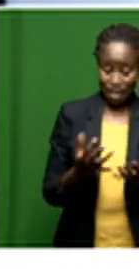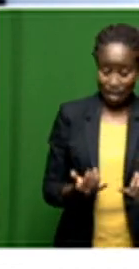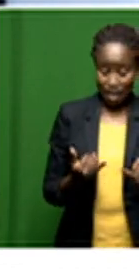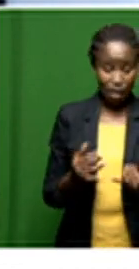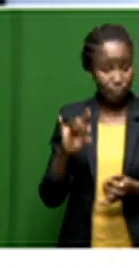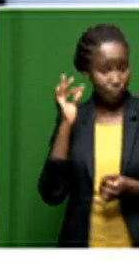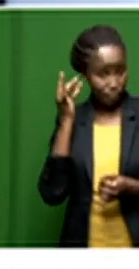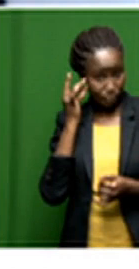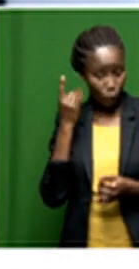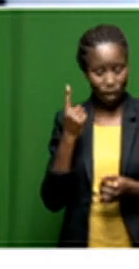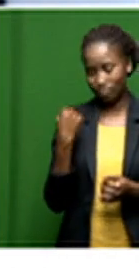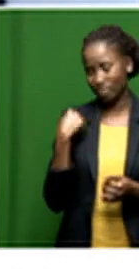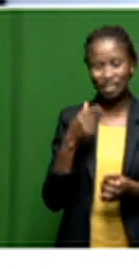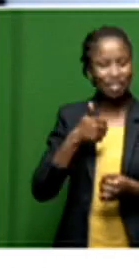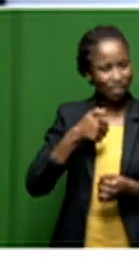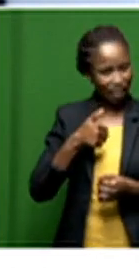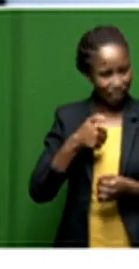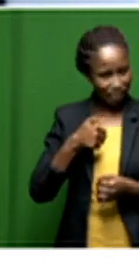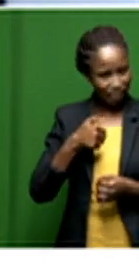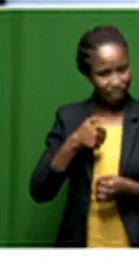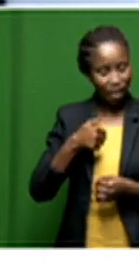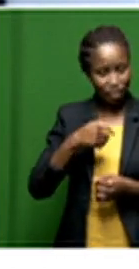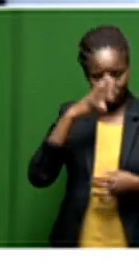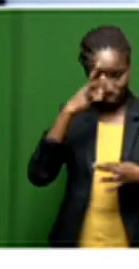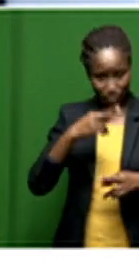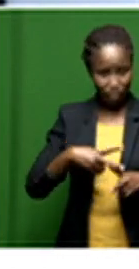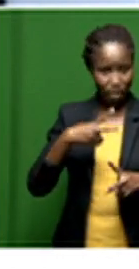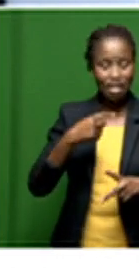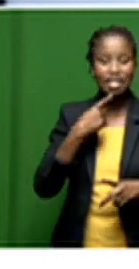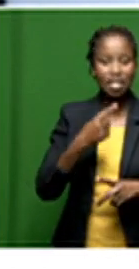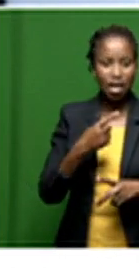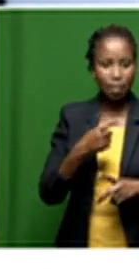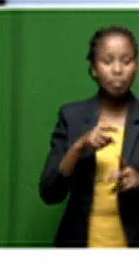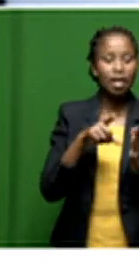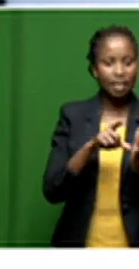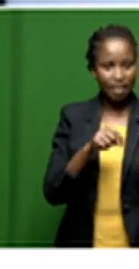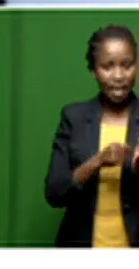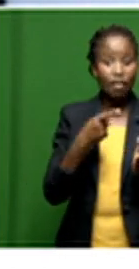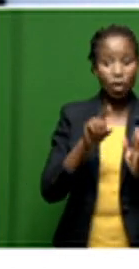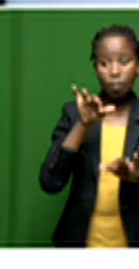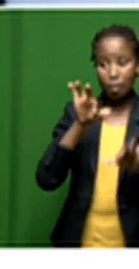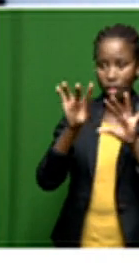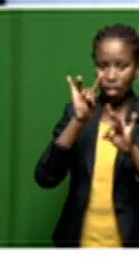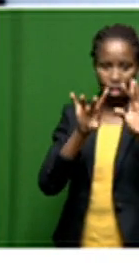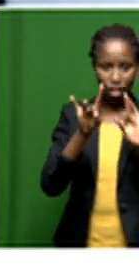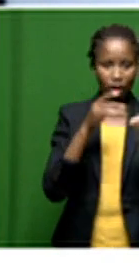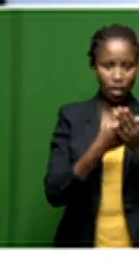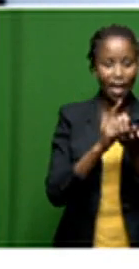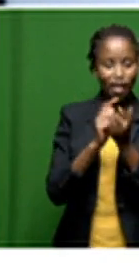which on Saturday, which allows the date of the election to be changed, and as a result of which, and the fact